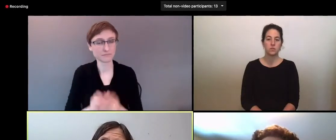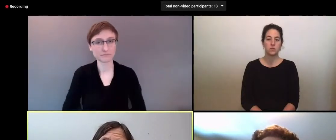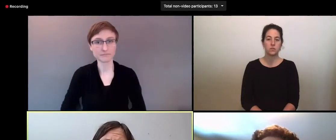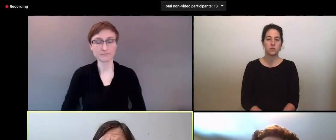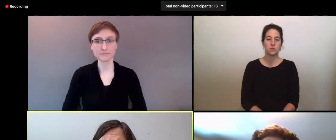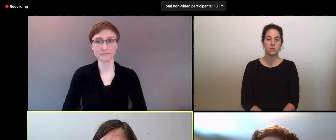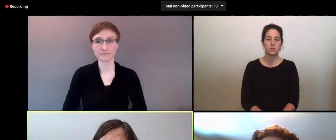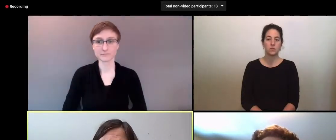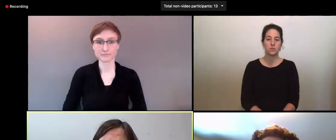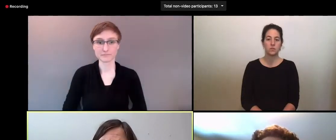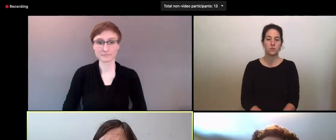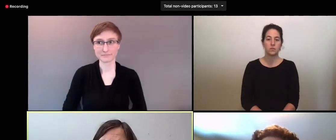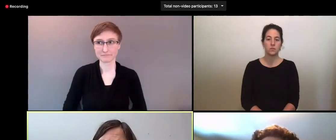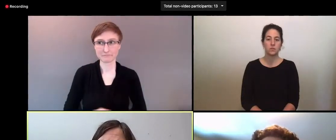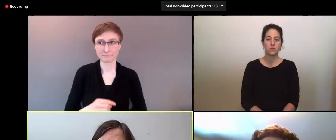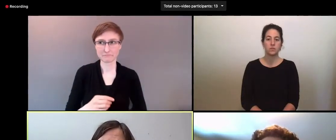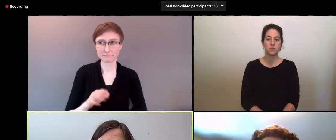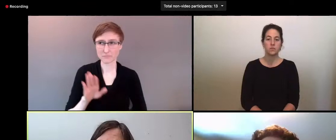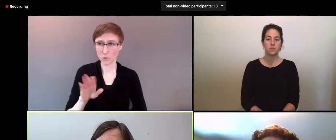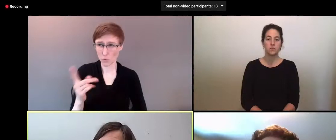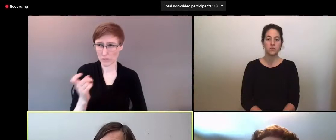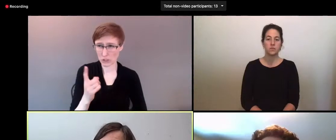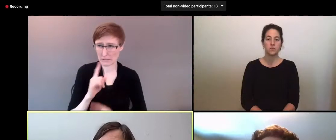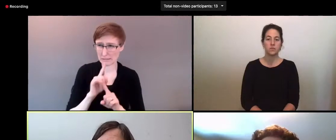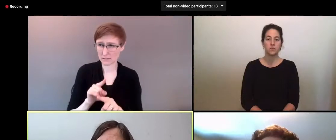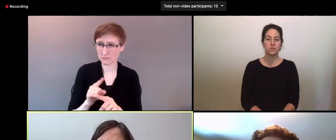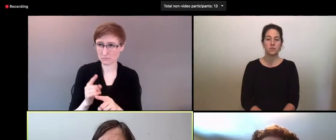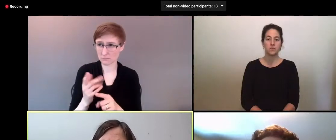So I don't know if that answers your question, Joanne,